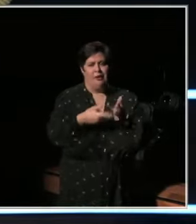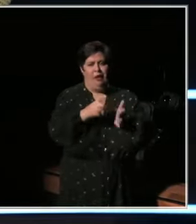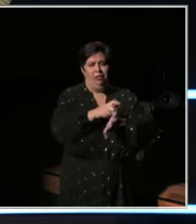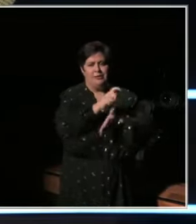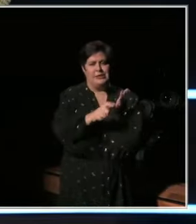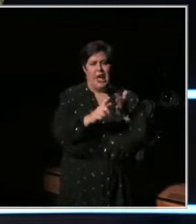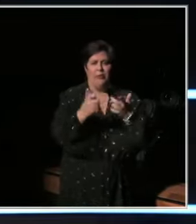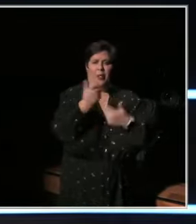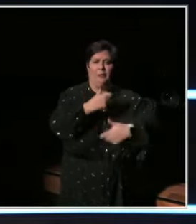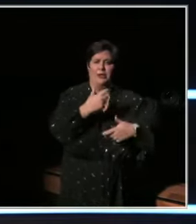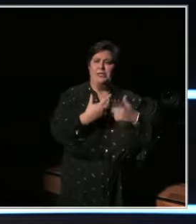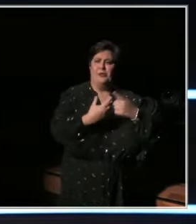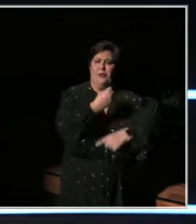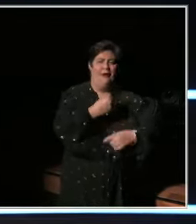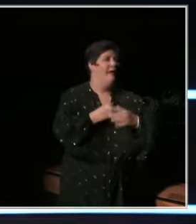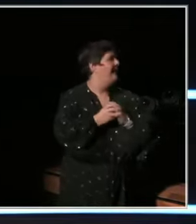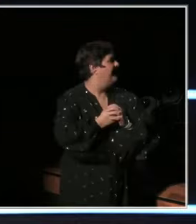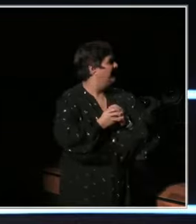right.